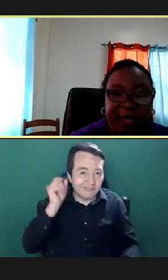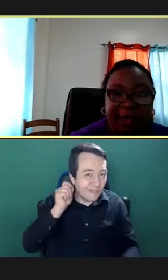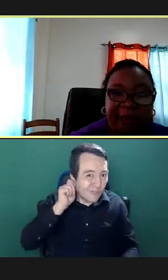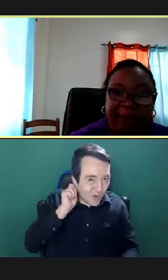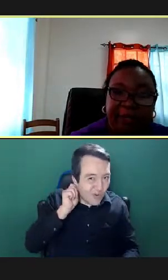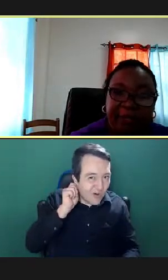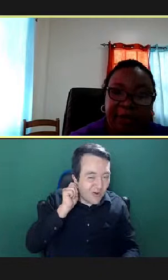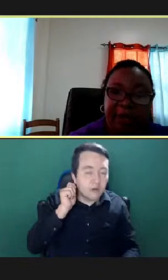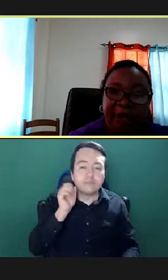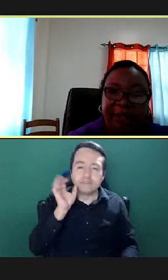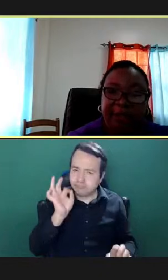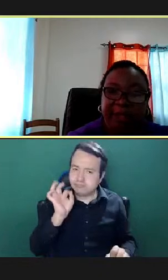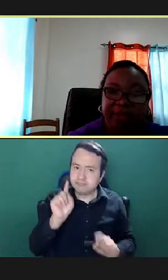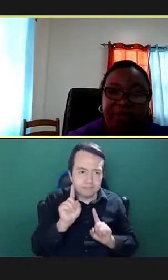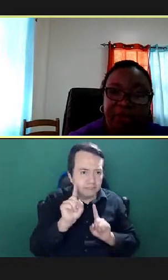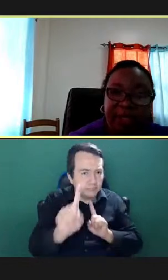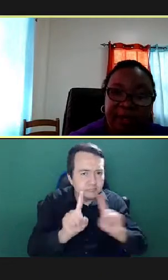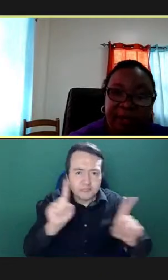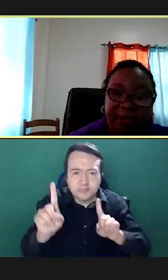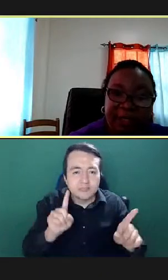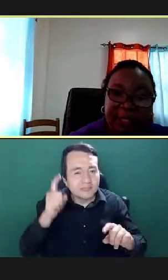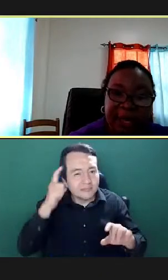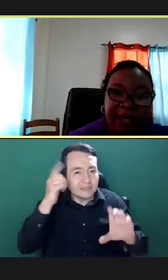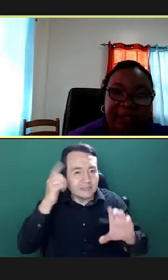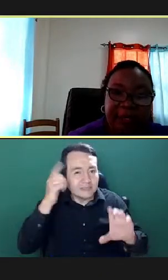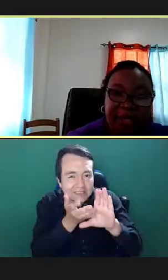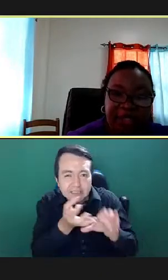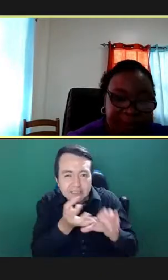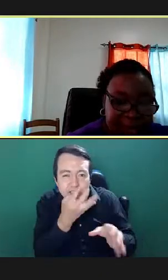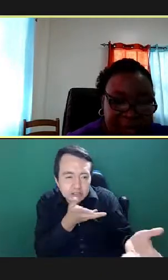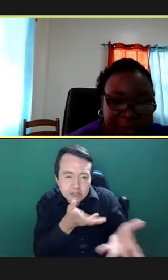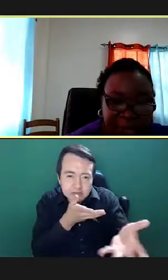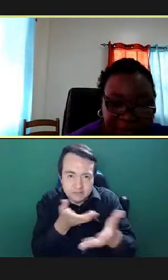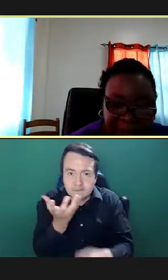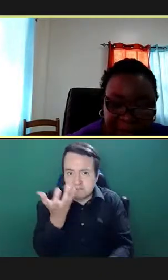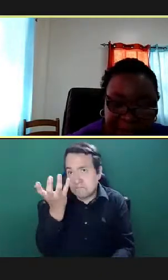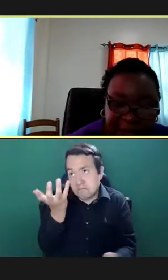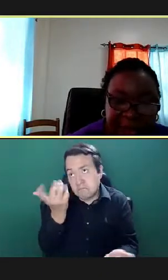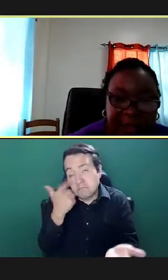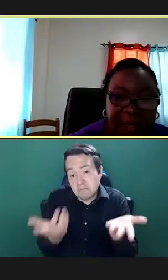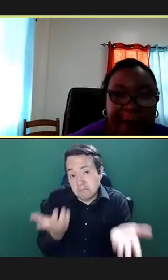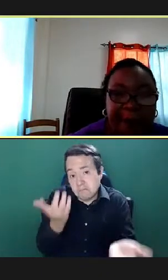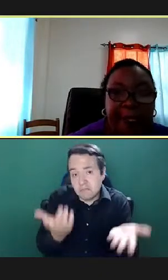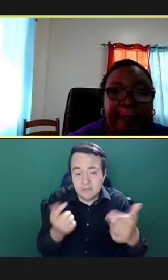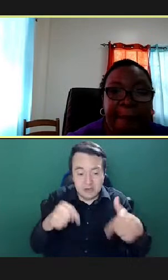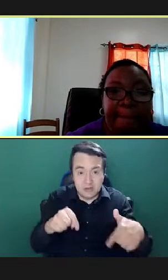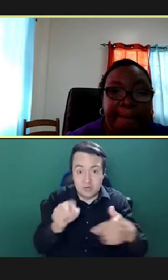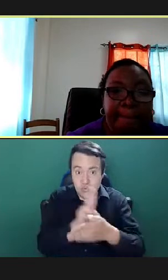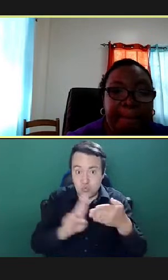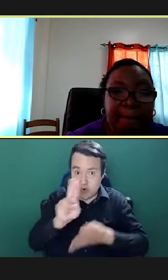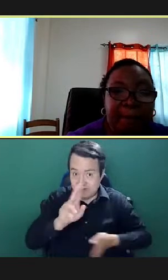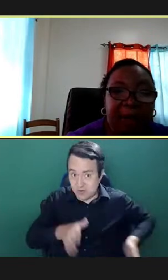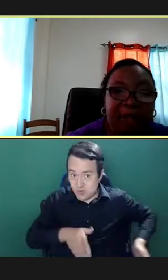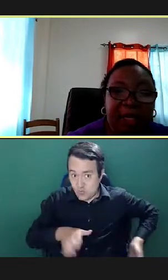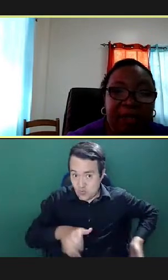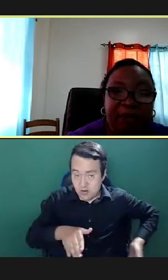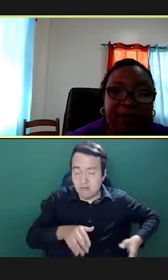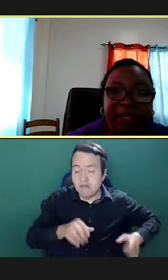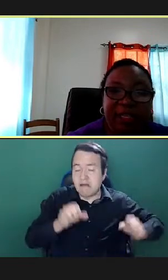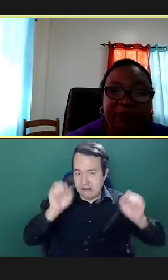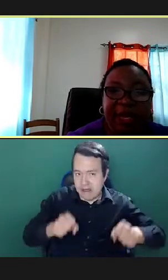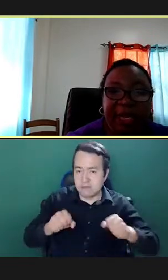of Guyana. The funding will also be student loans, scholarship, and out-of-pocket funding.